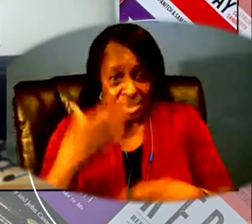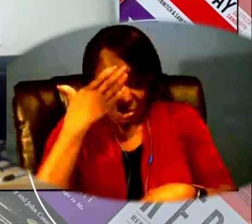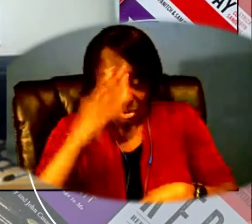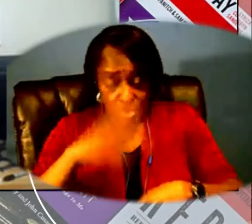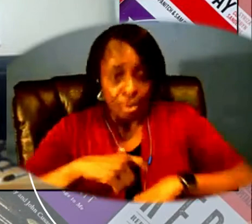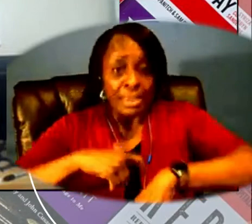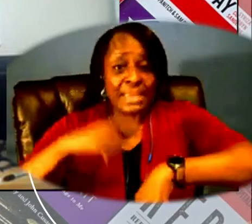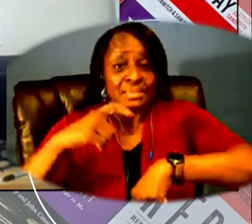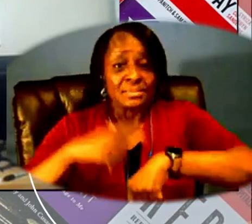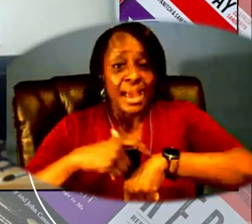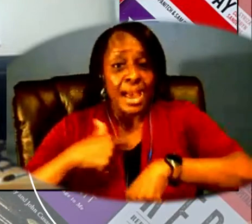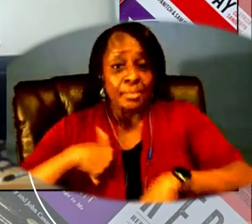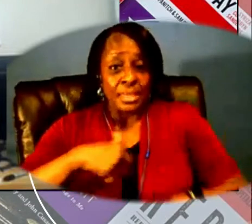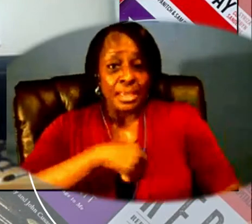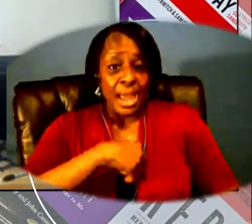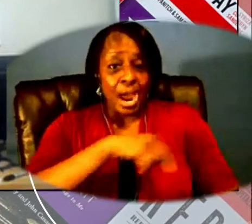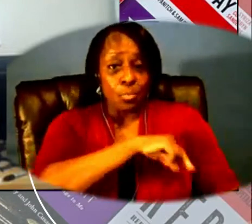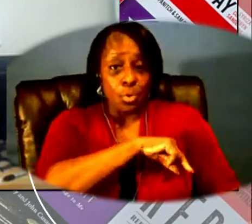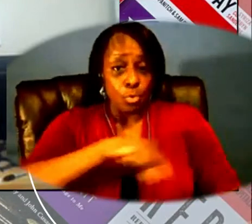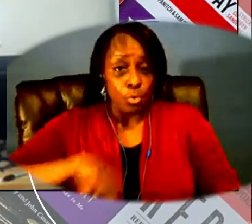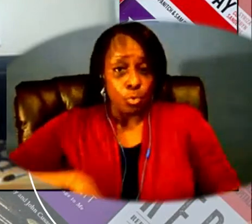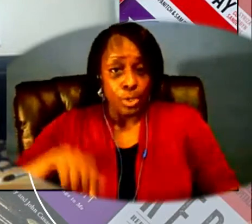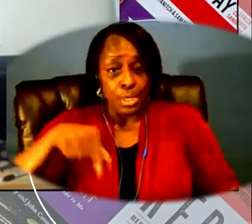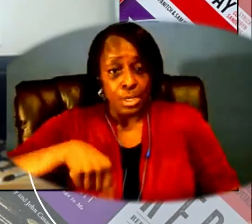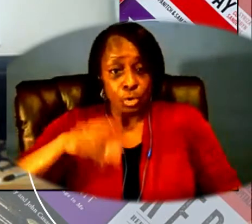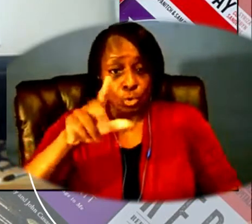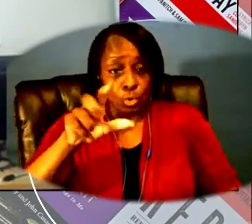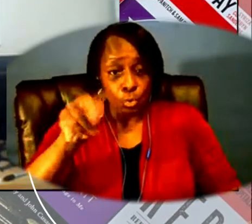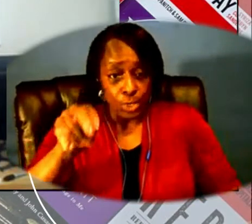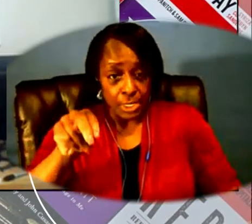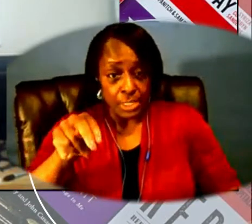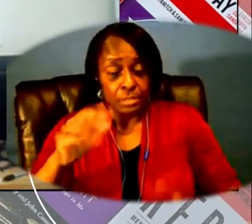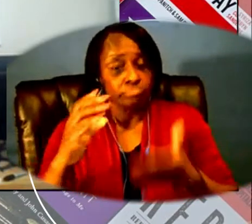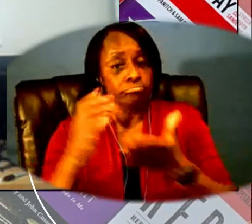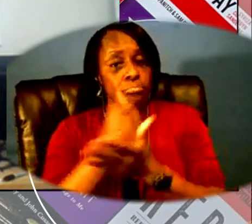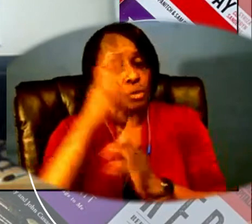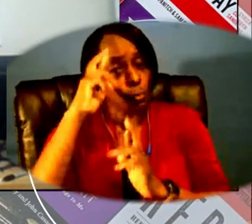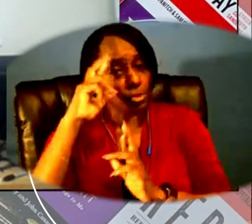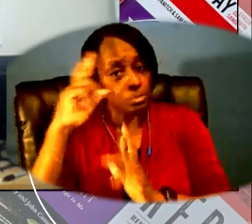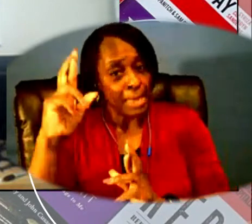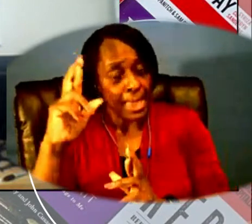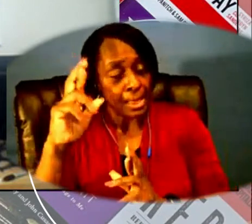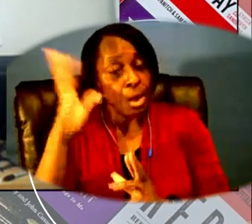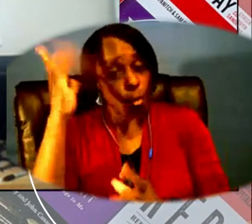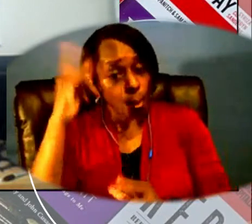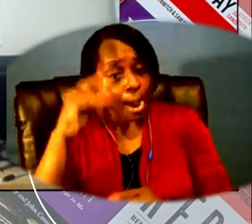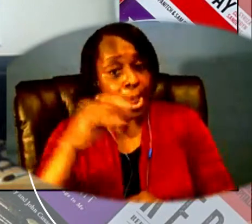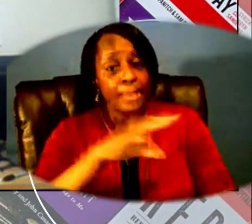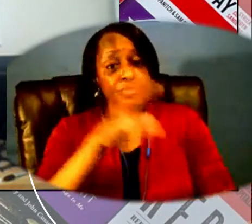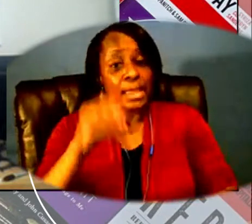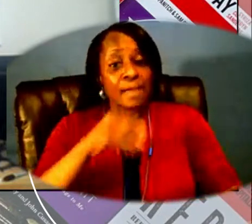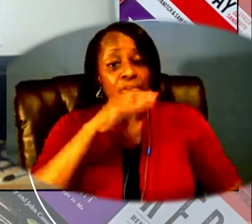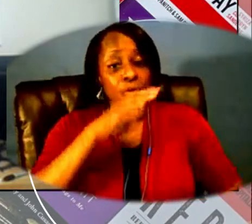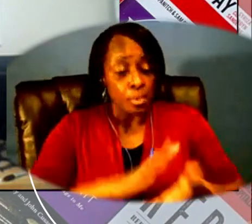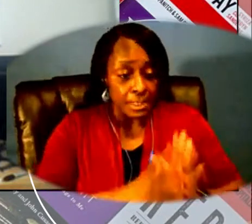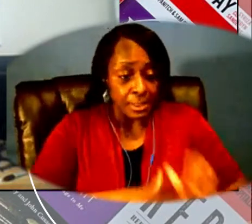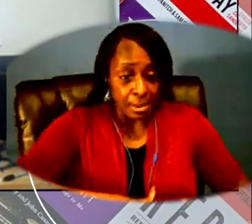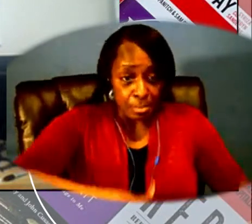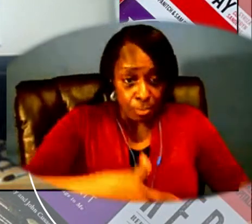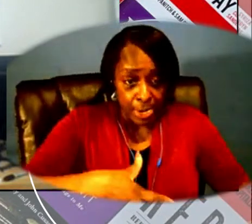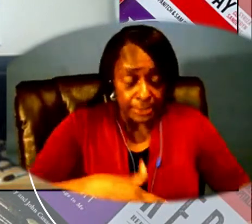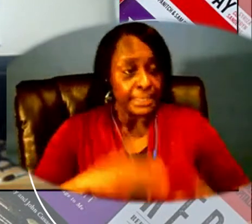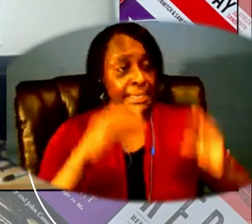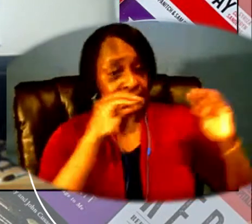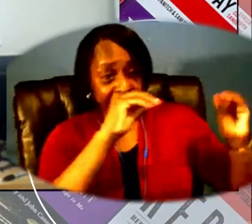our queens are respected as they should be. They are the ones who give us birth. They are the ones who are our first teacher. They